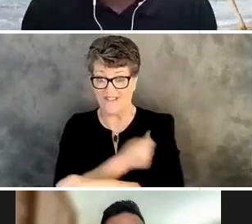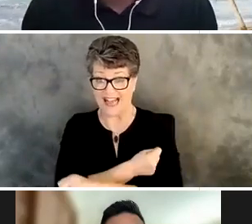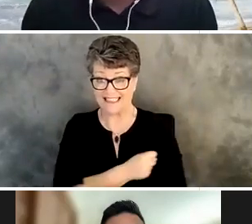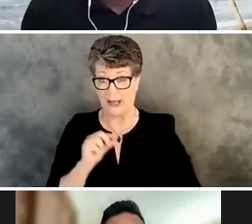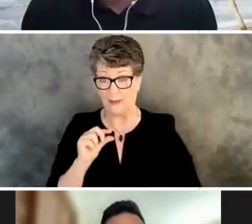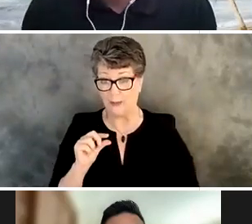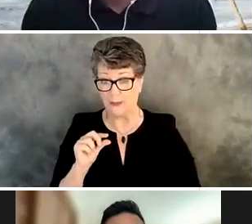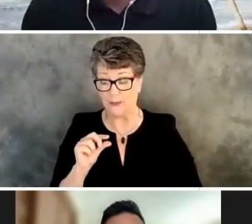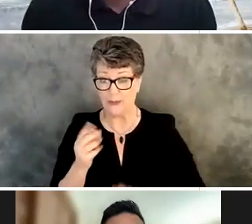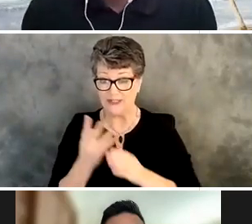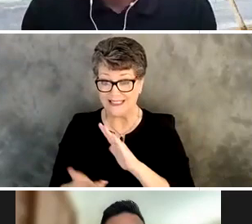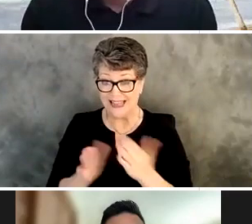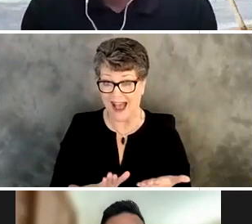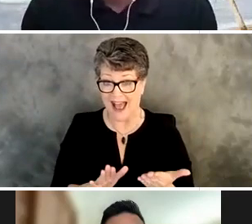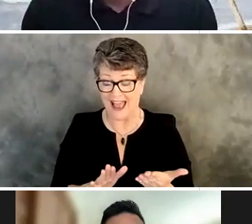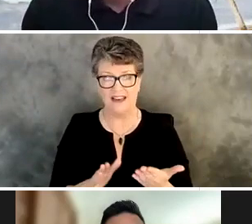data is from the Sacramento County